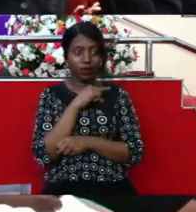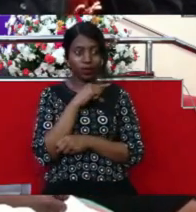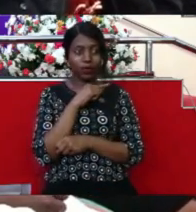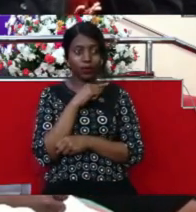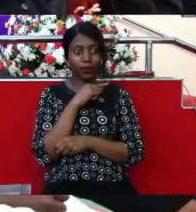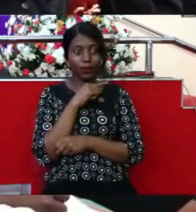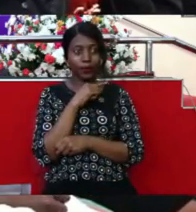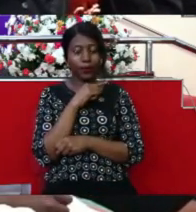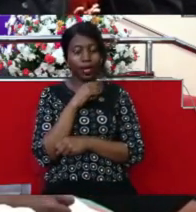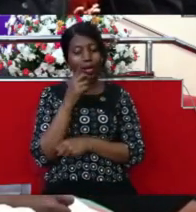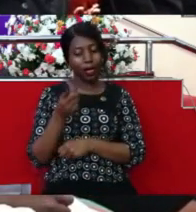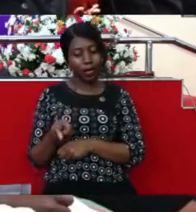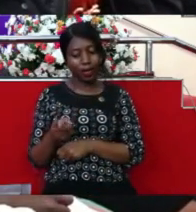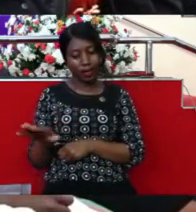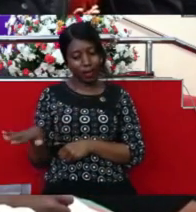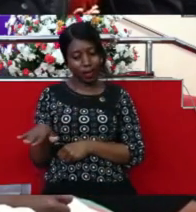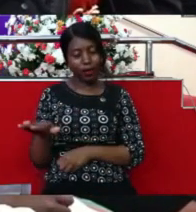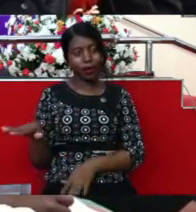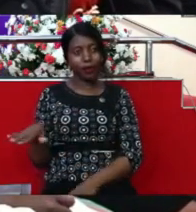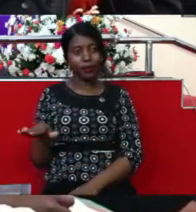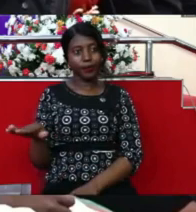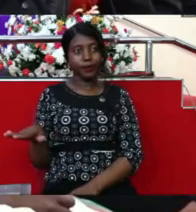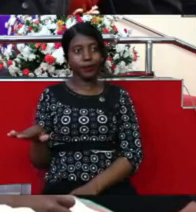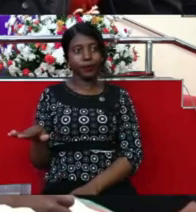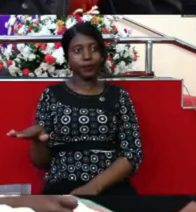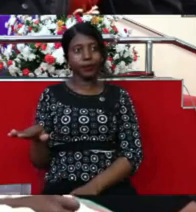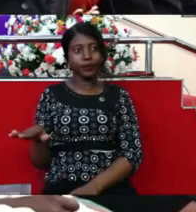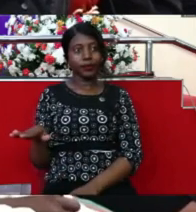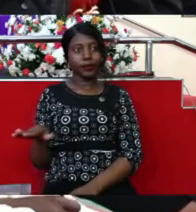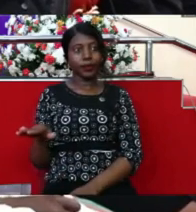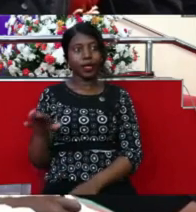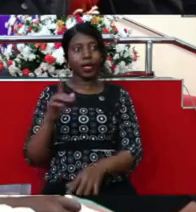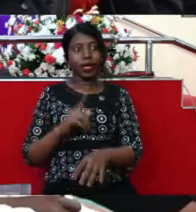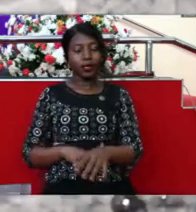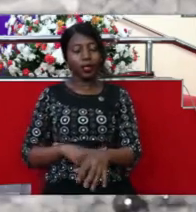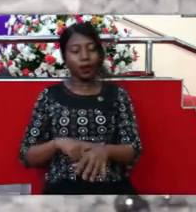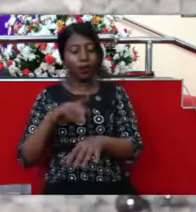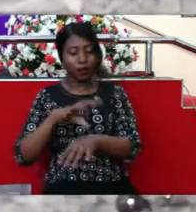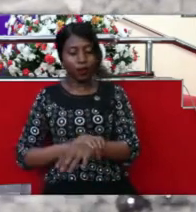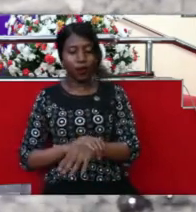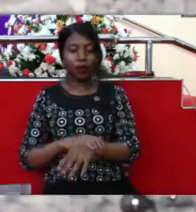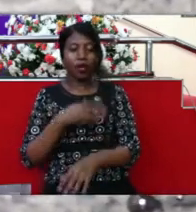in this region when he found a man to stand in the gap.